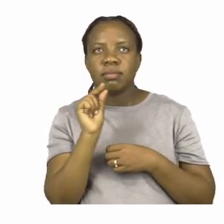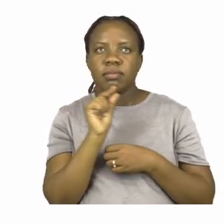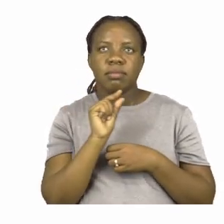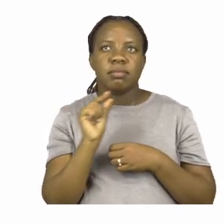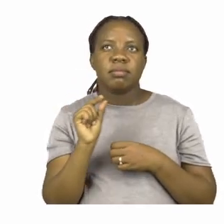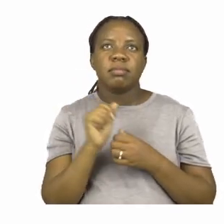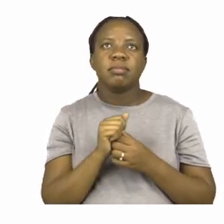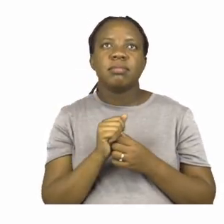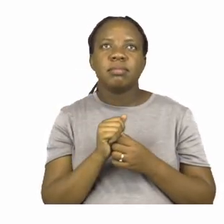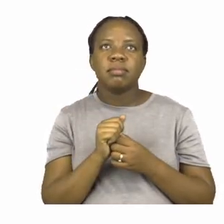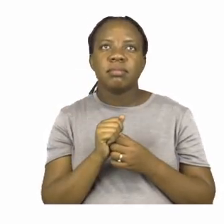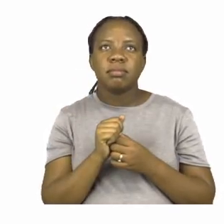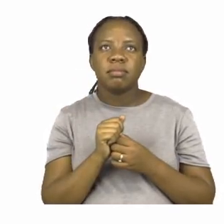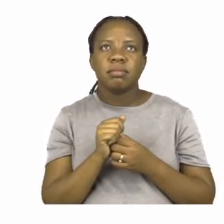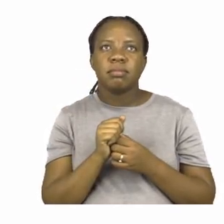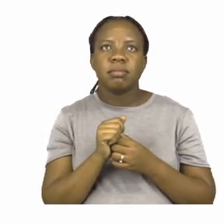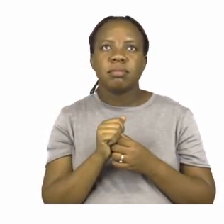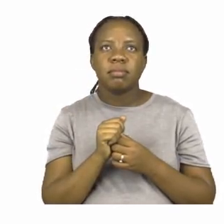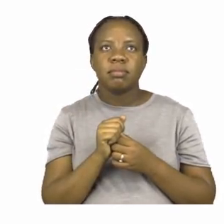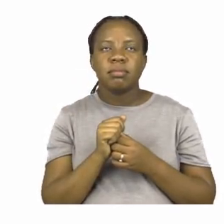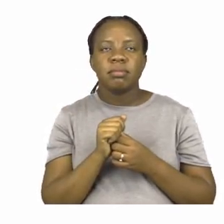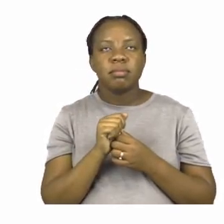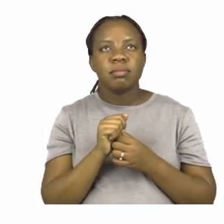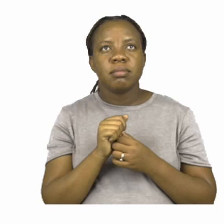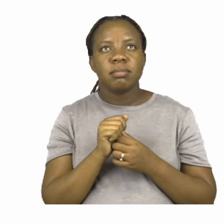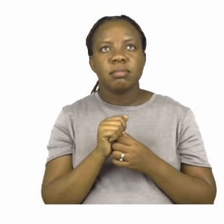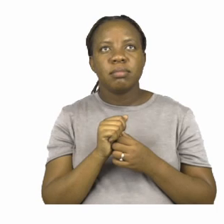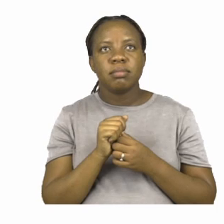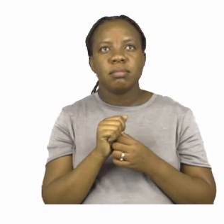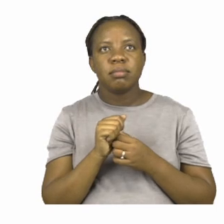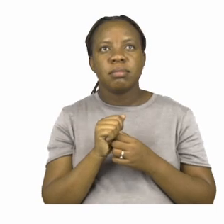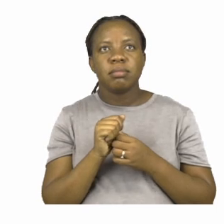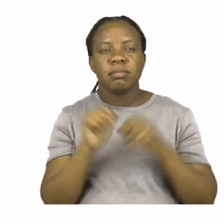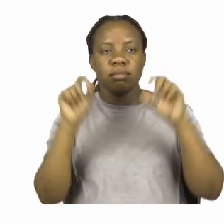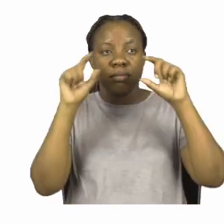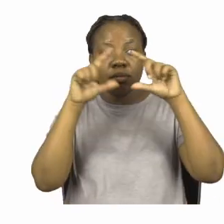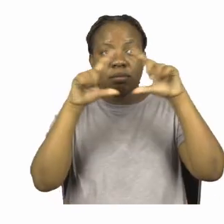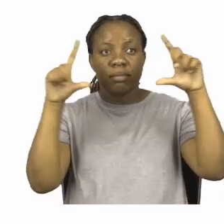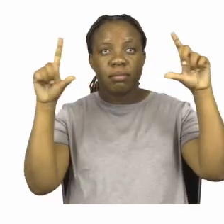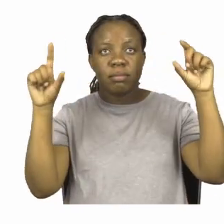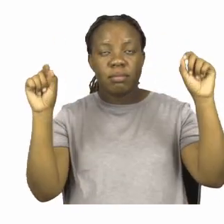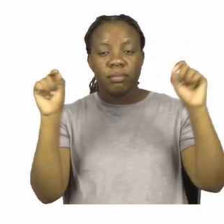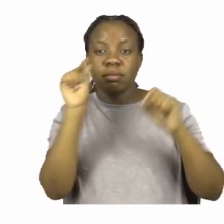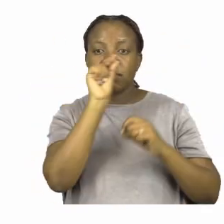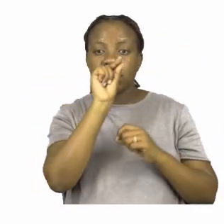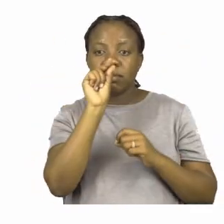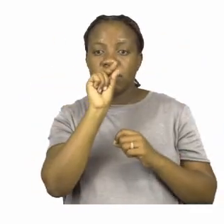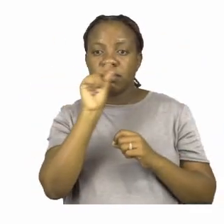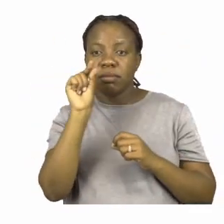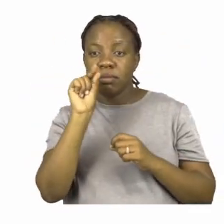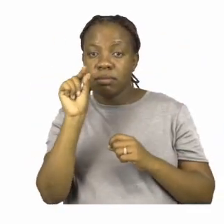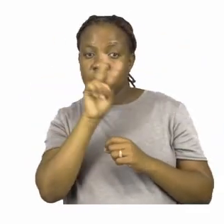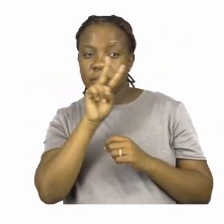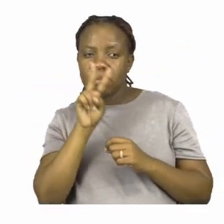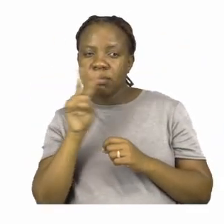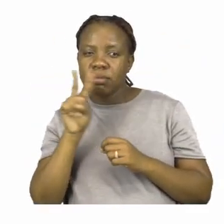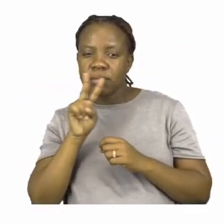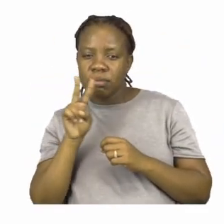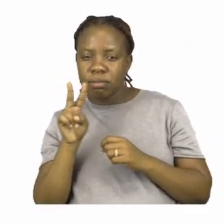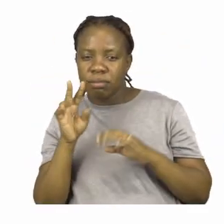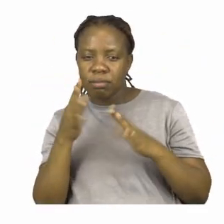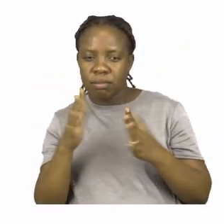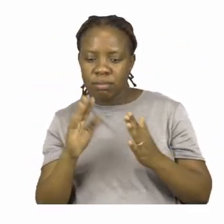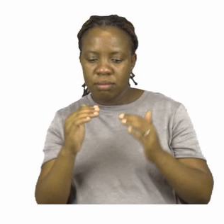says here that we have to read the words below and fill in to complete the